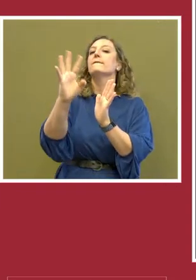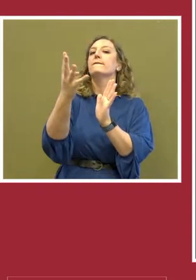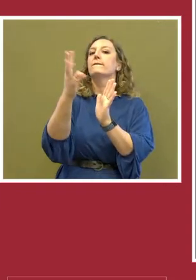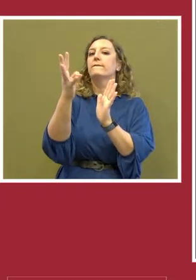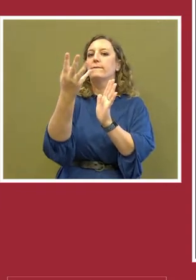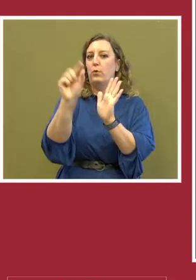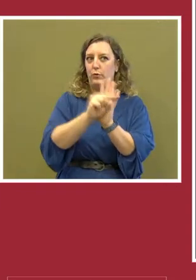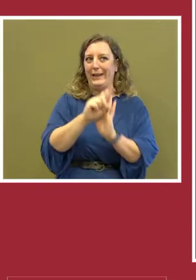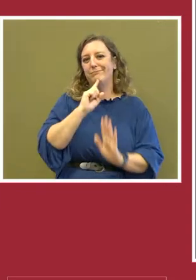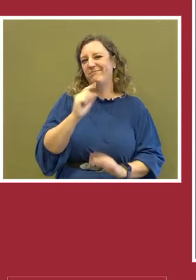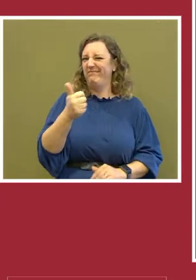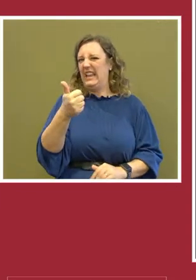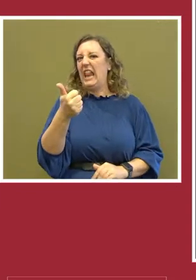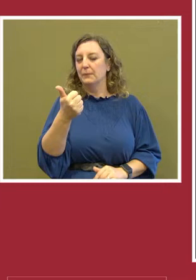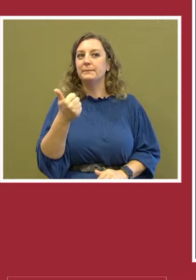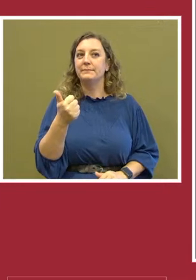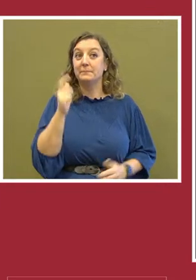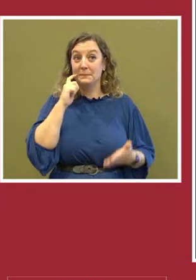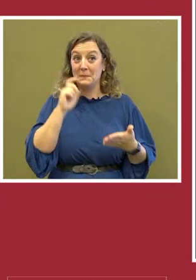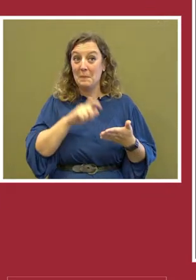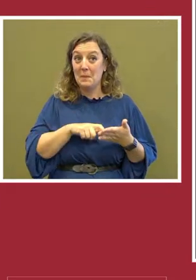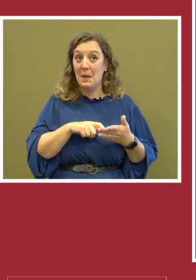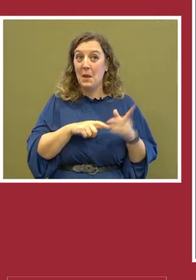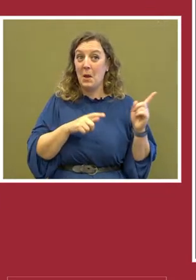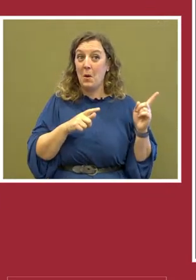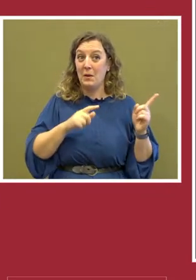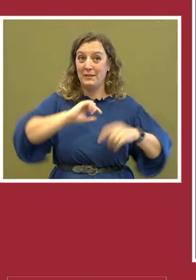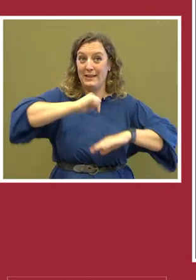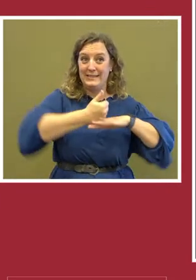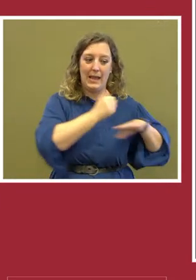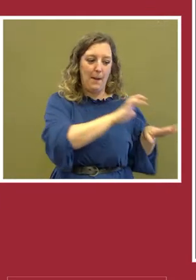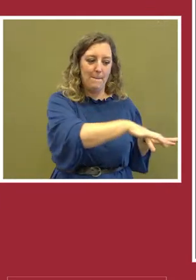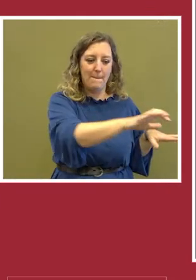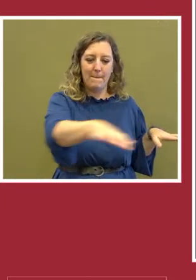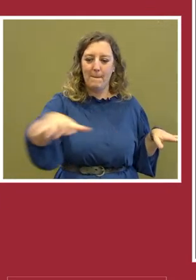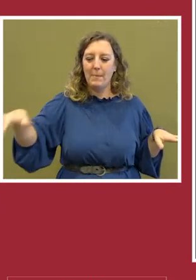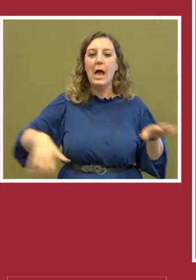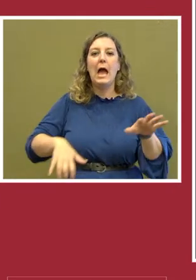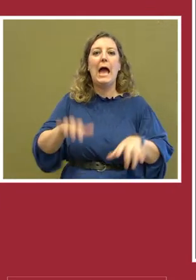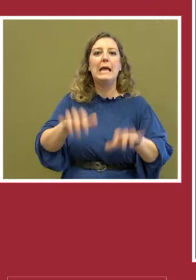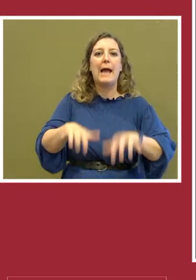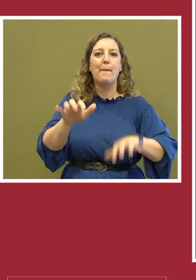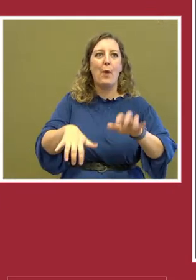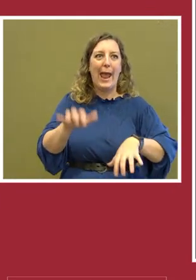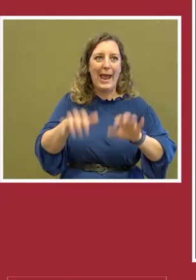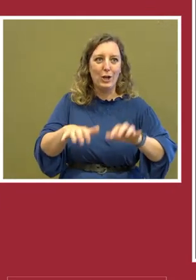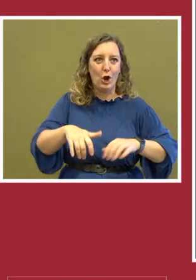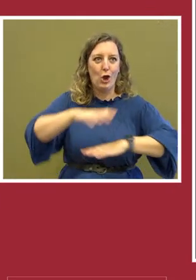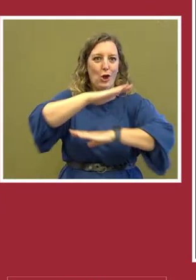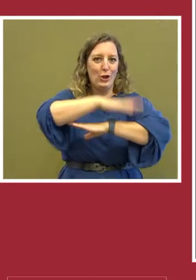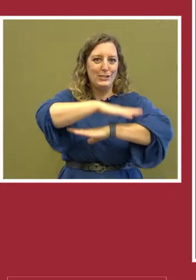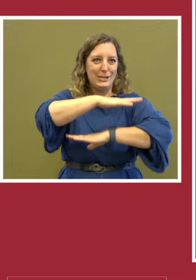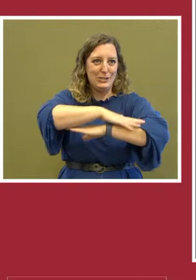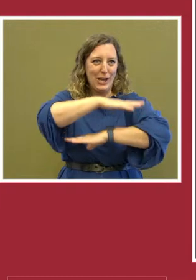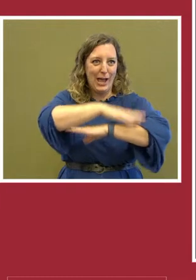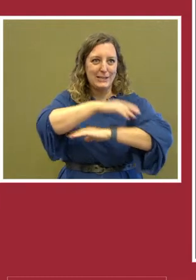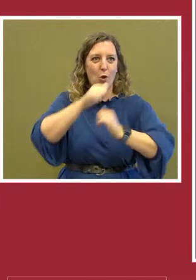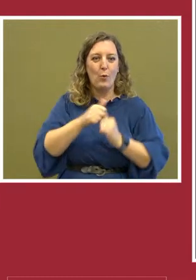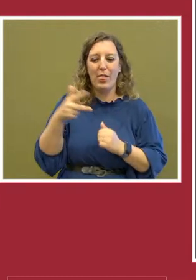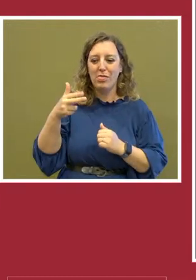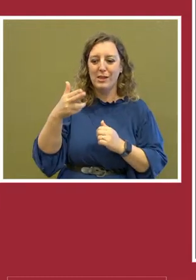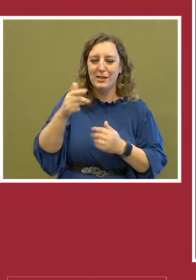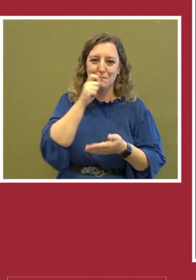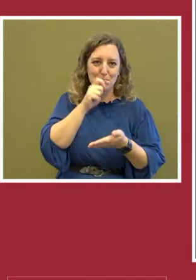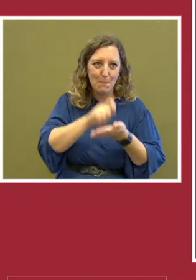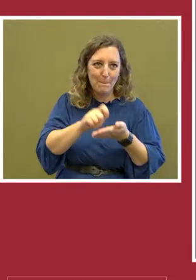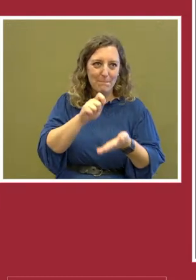fourth grade, so I was 10. So I want you to notice what she's got set up around her. That's her typewriter. That's her desk with her scissors and her